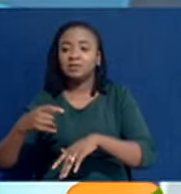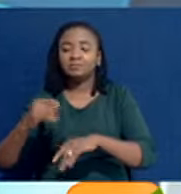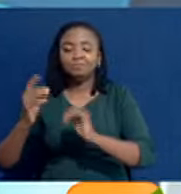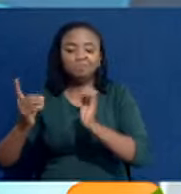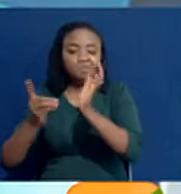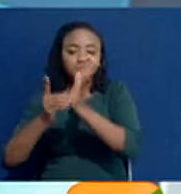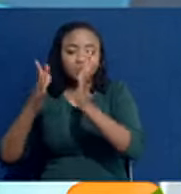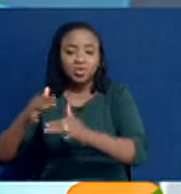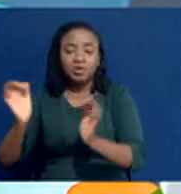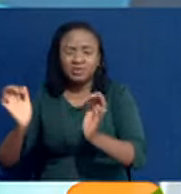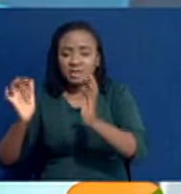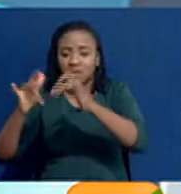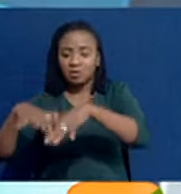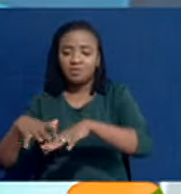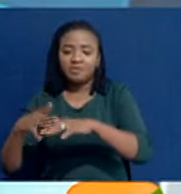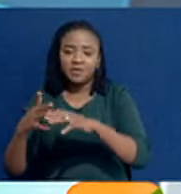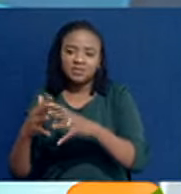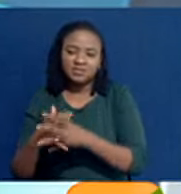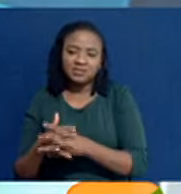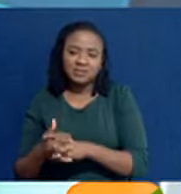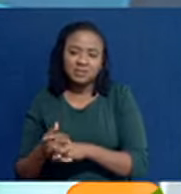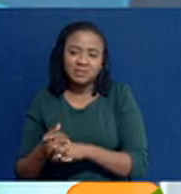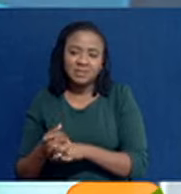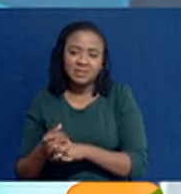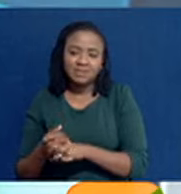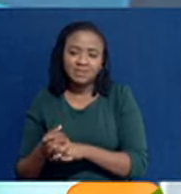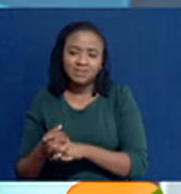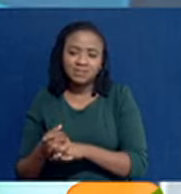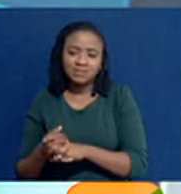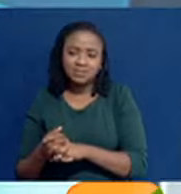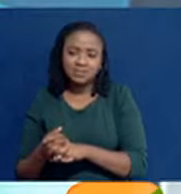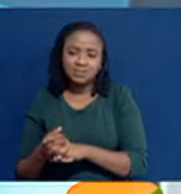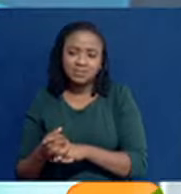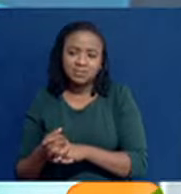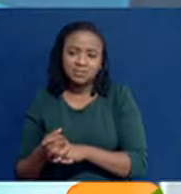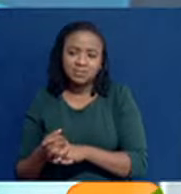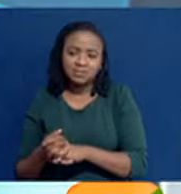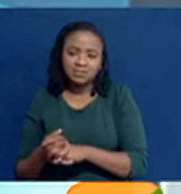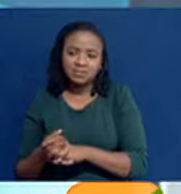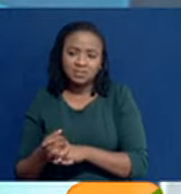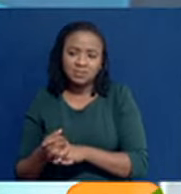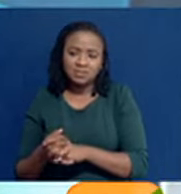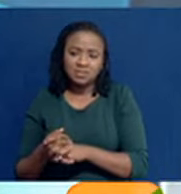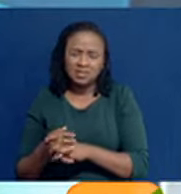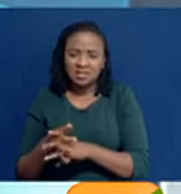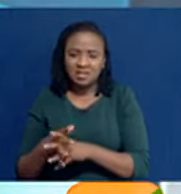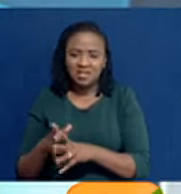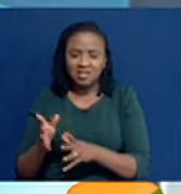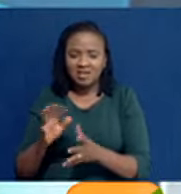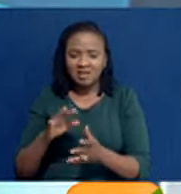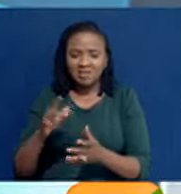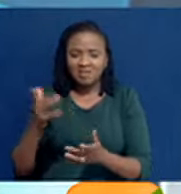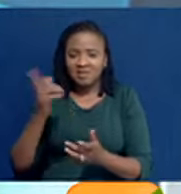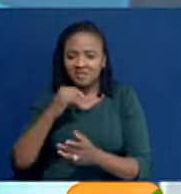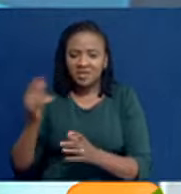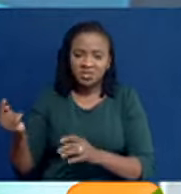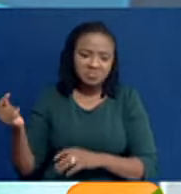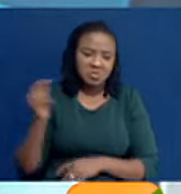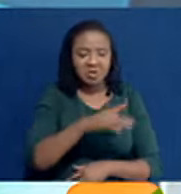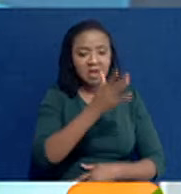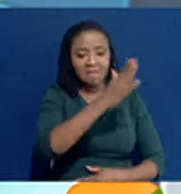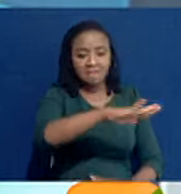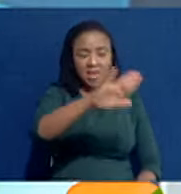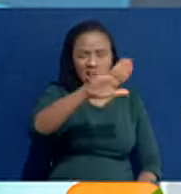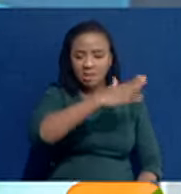doctor's conference from Brazil. And somehow I came straight to Parliament. There was